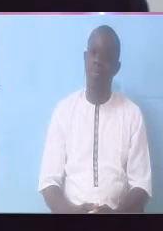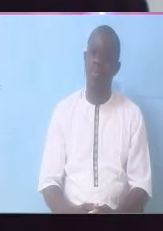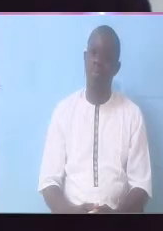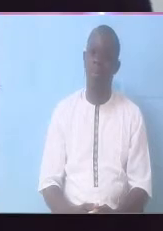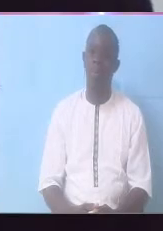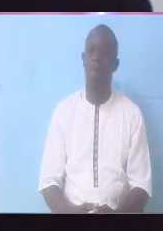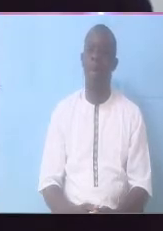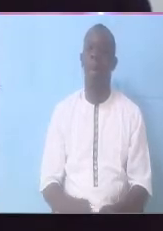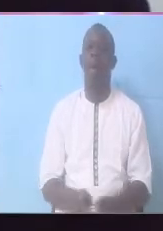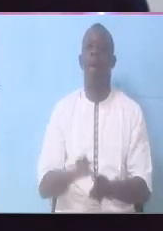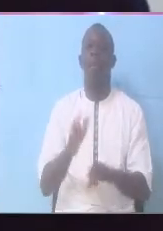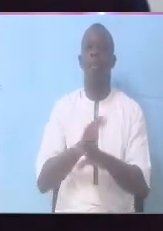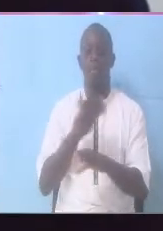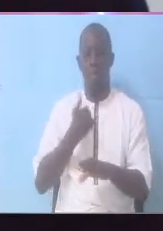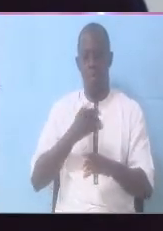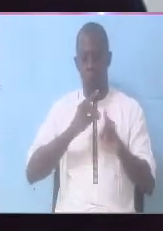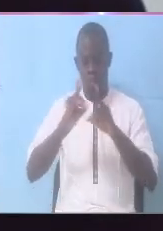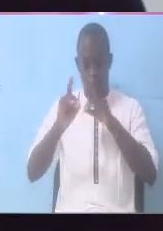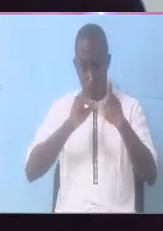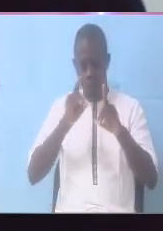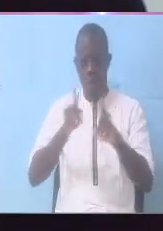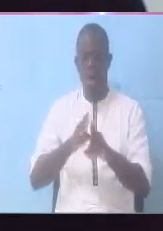up.